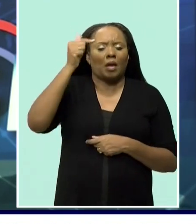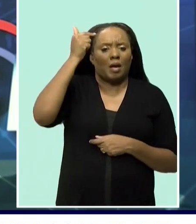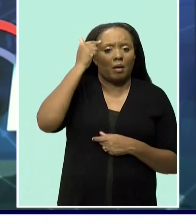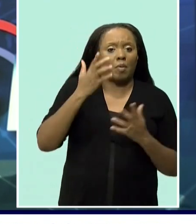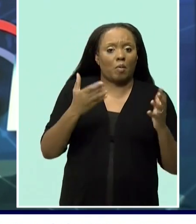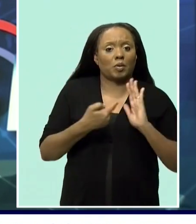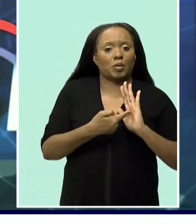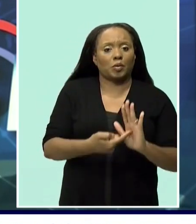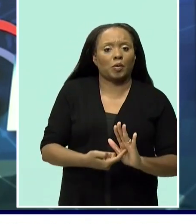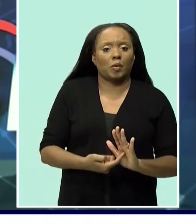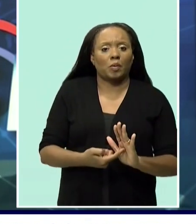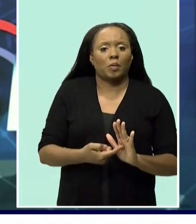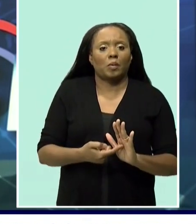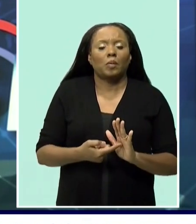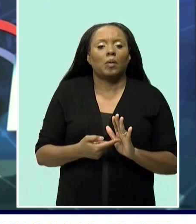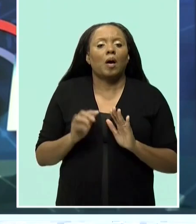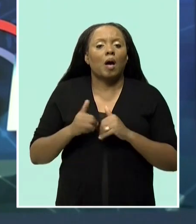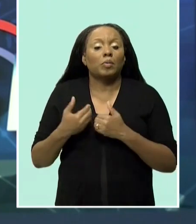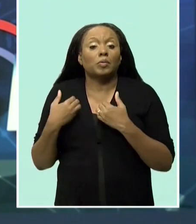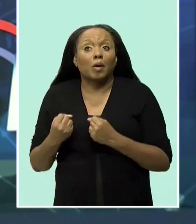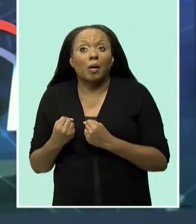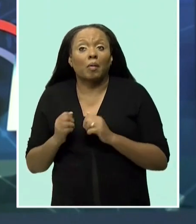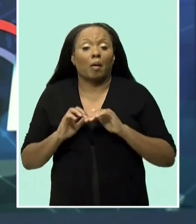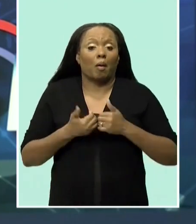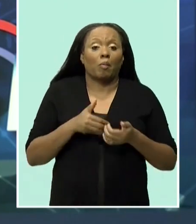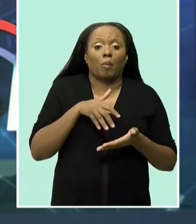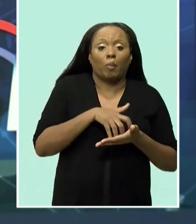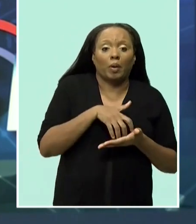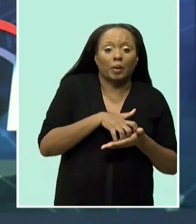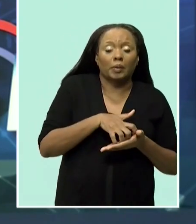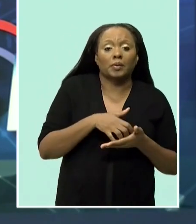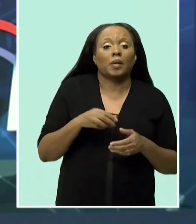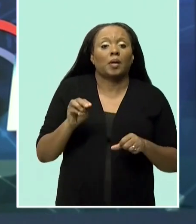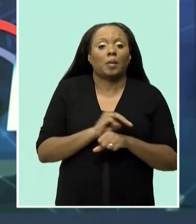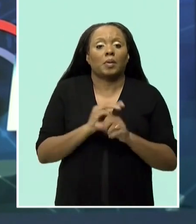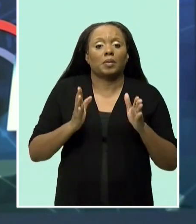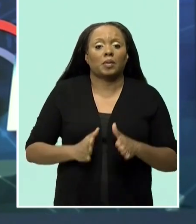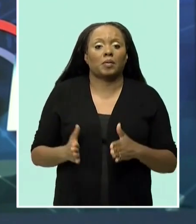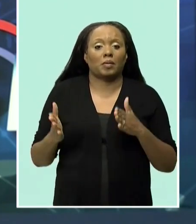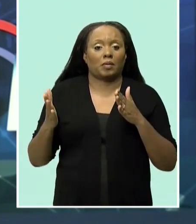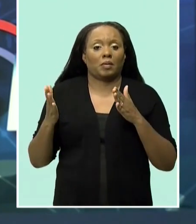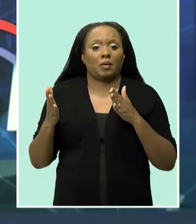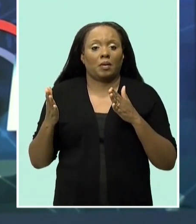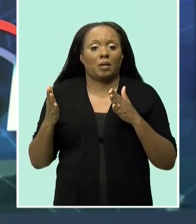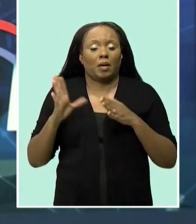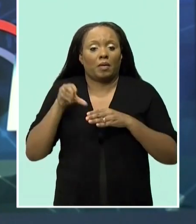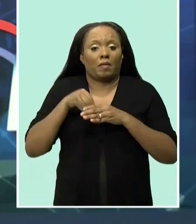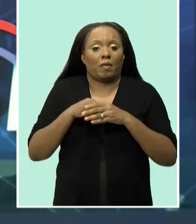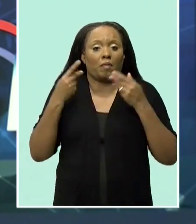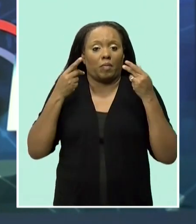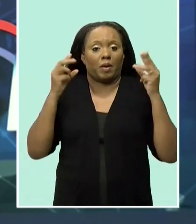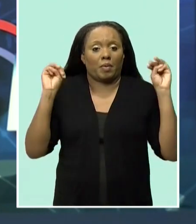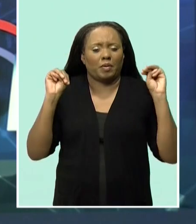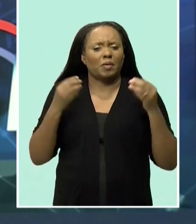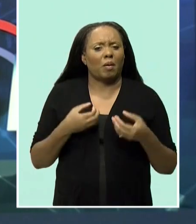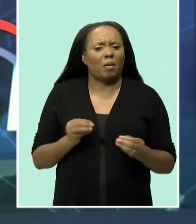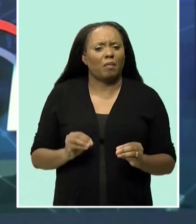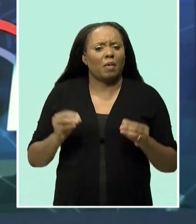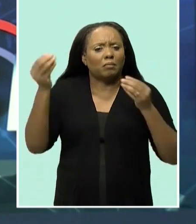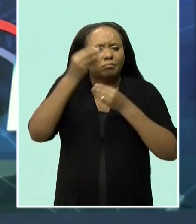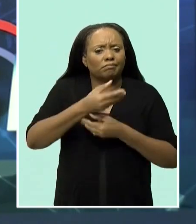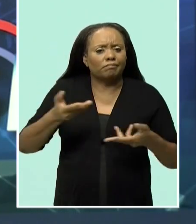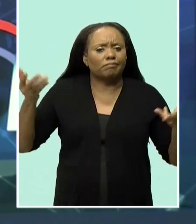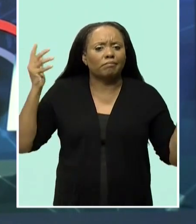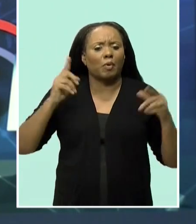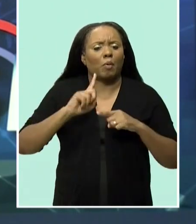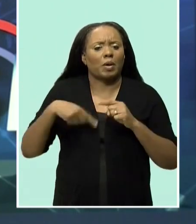weaknesses lie in the event of a disaster. Minister of State in the Prime Minister's office, Senator Dr. Chantal Munro-Knight, made the revelation as